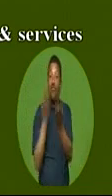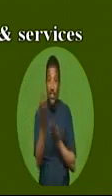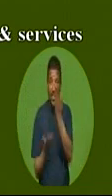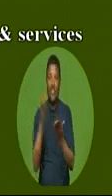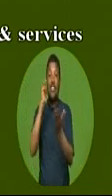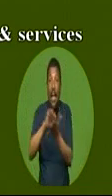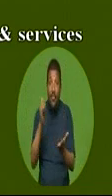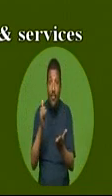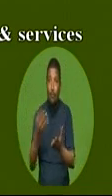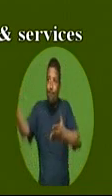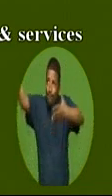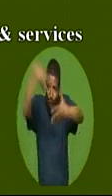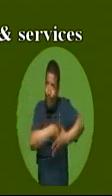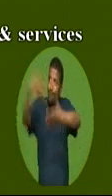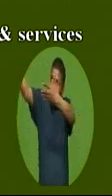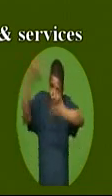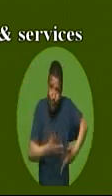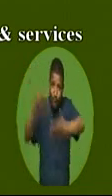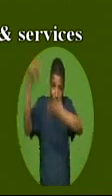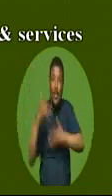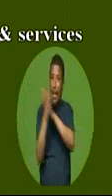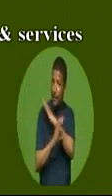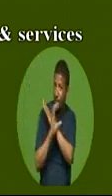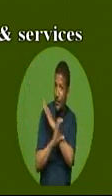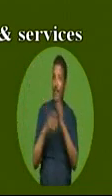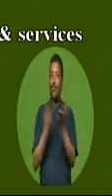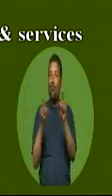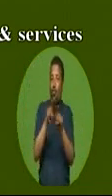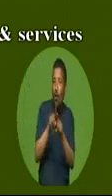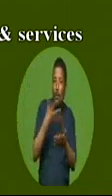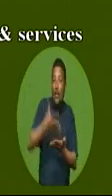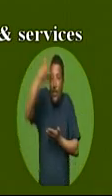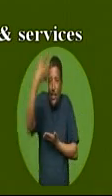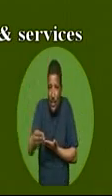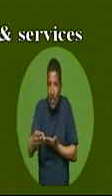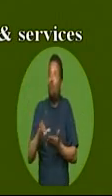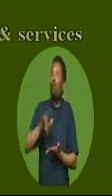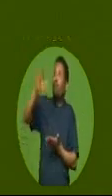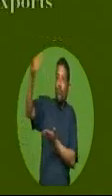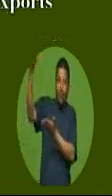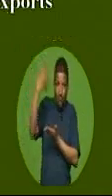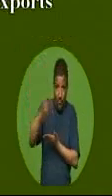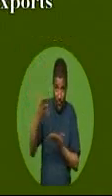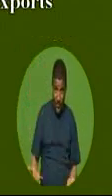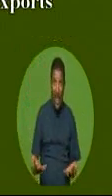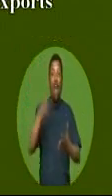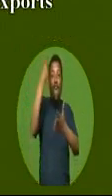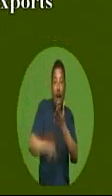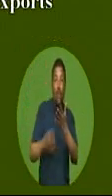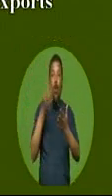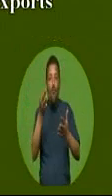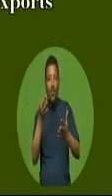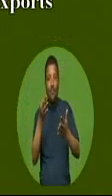services that enter into a country in the form of purchases from abroad. Value of